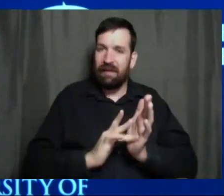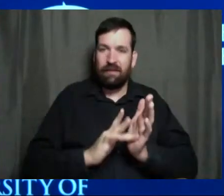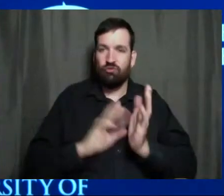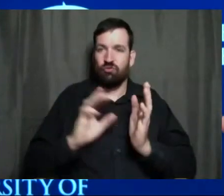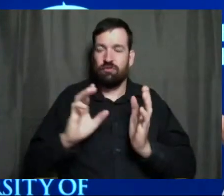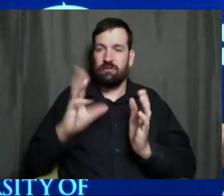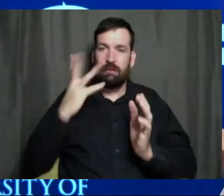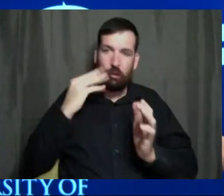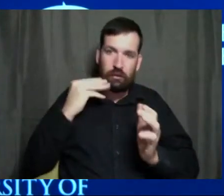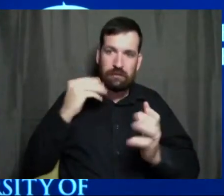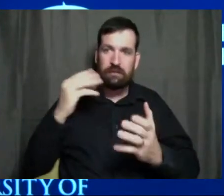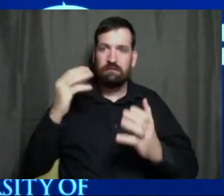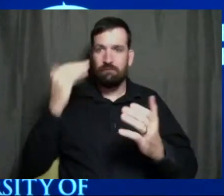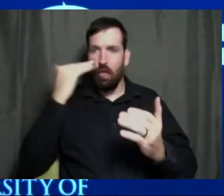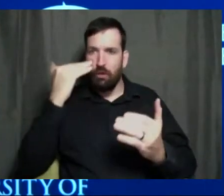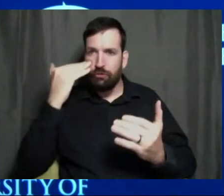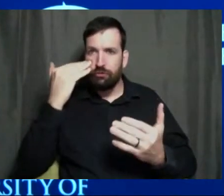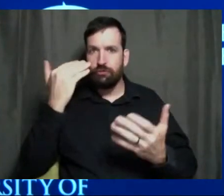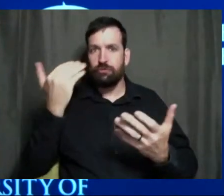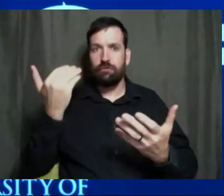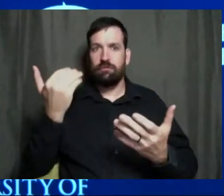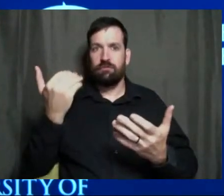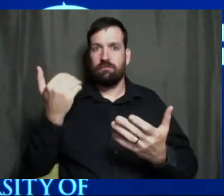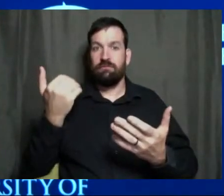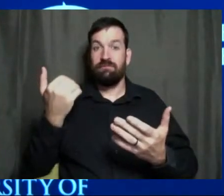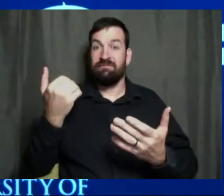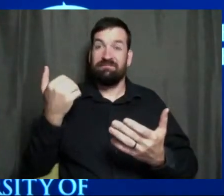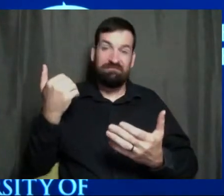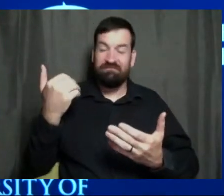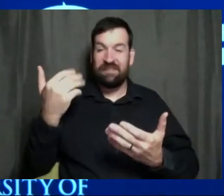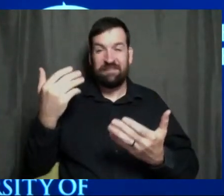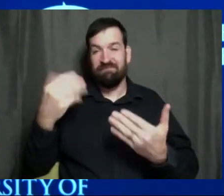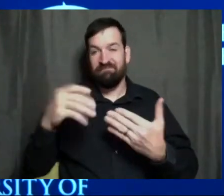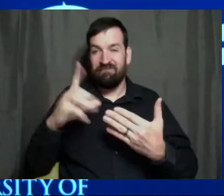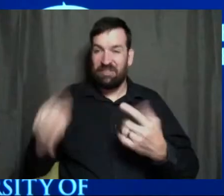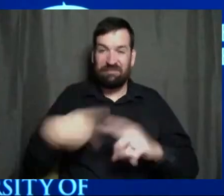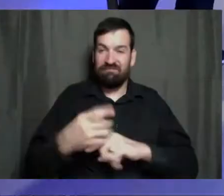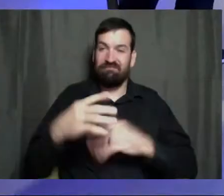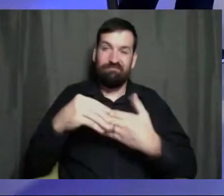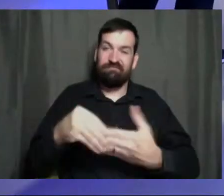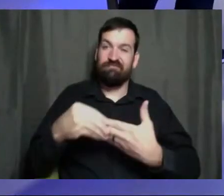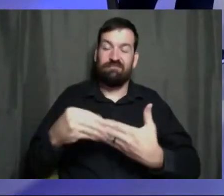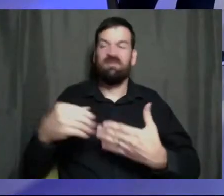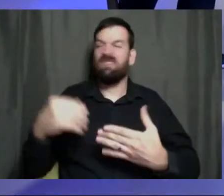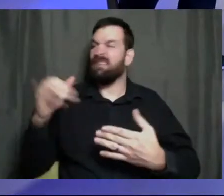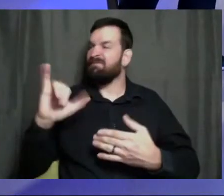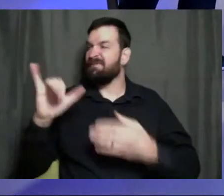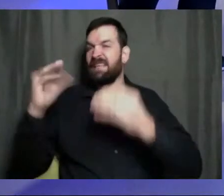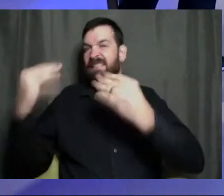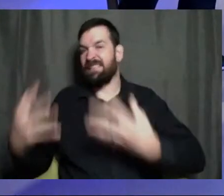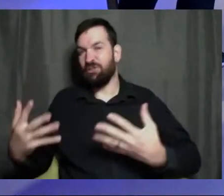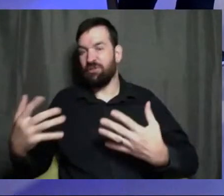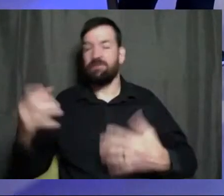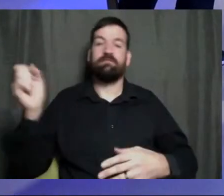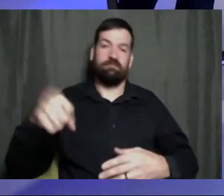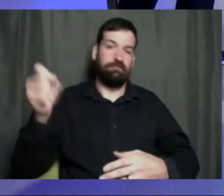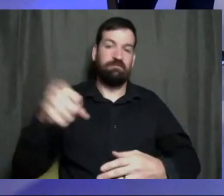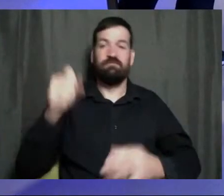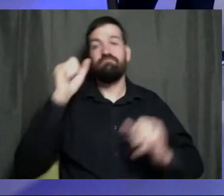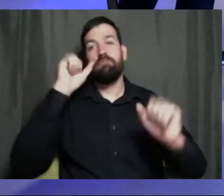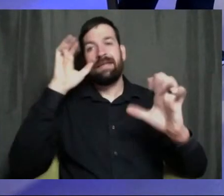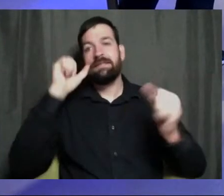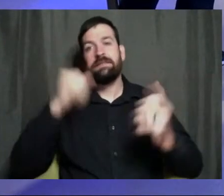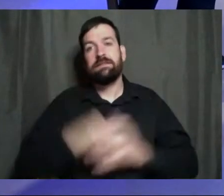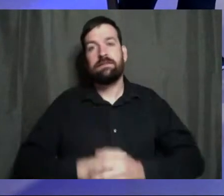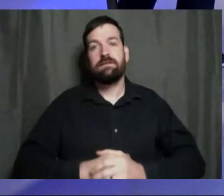are, just rolling with the punches, you mentioned essentially. Teachers. I mean, teachers stepping up. They are incredible. And let's not forget about our